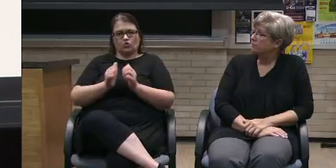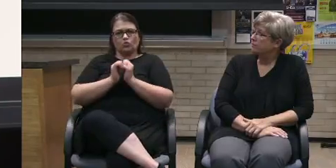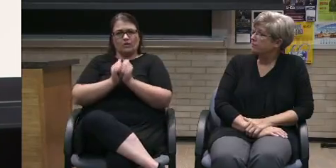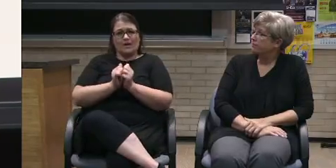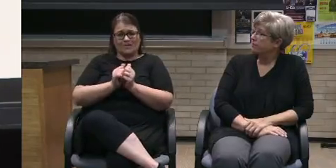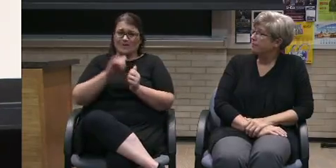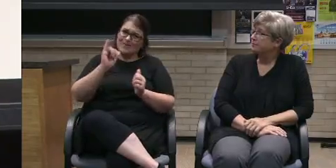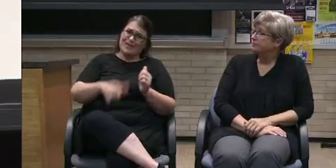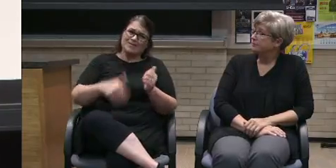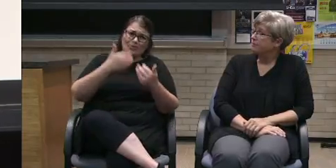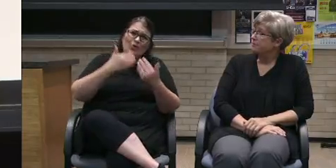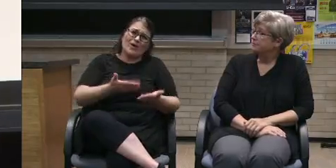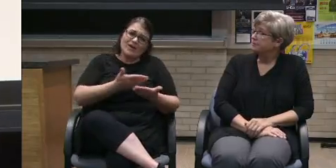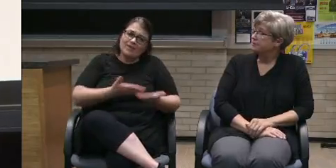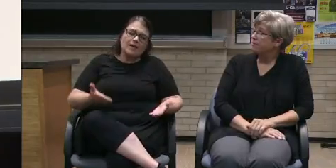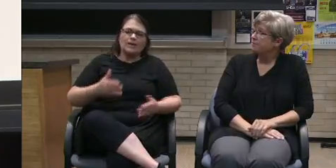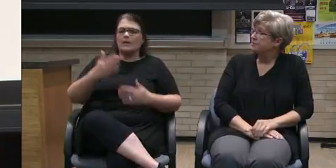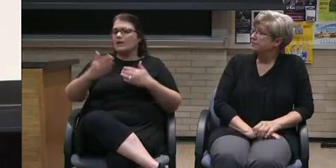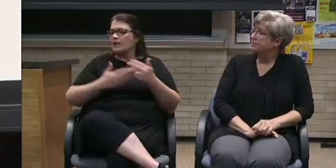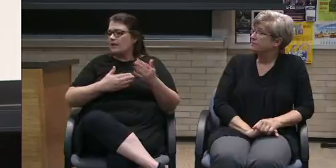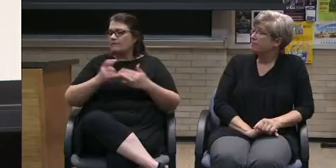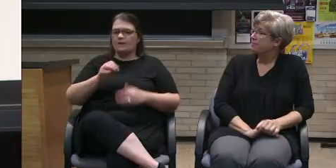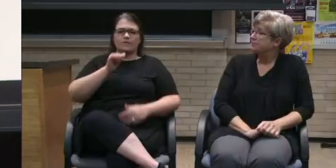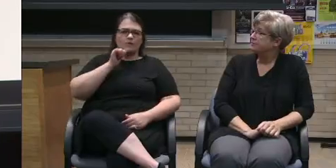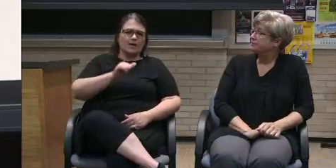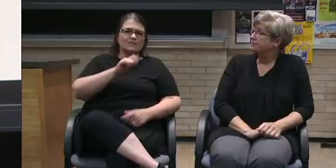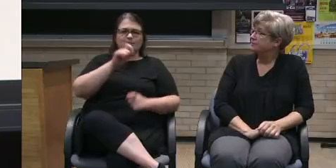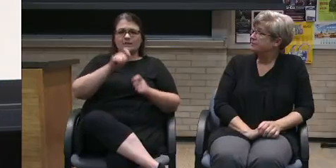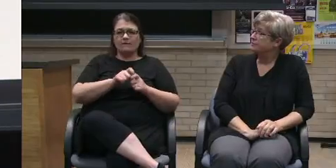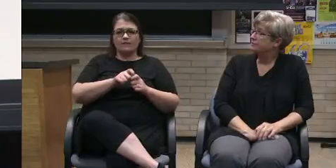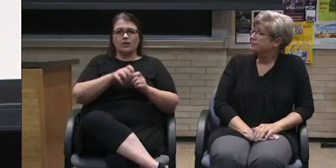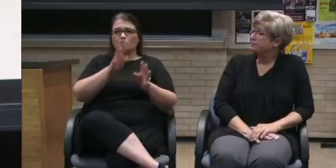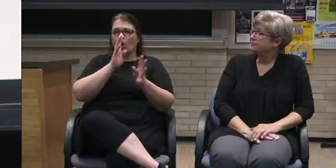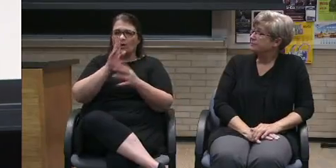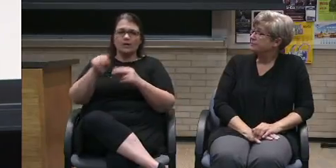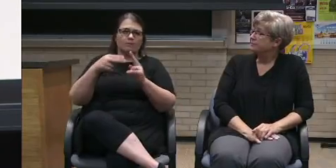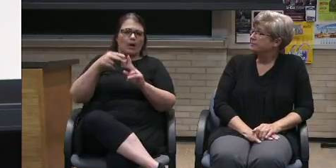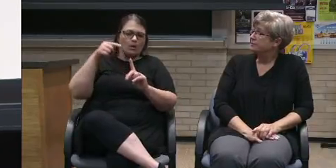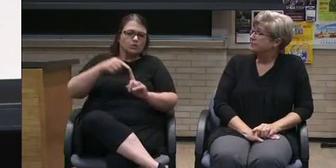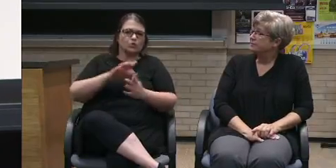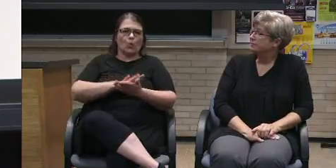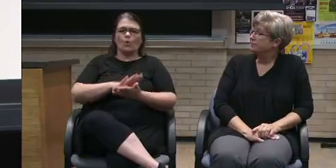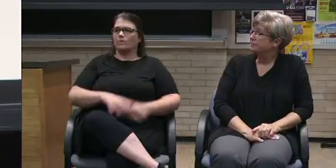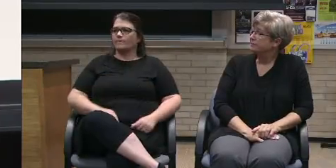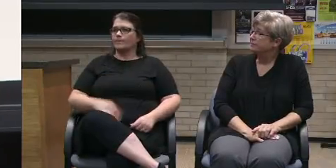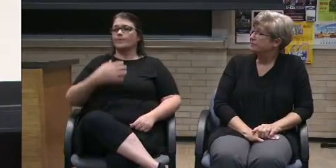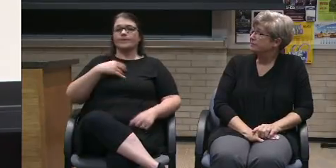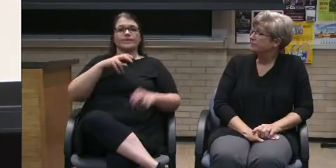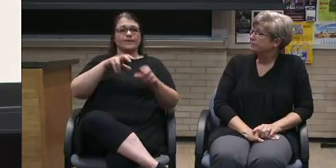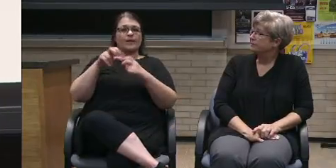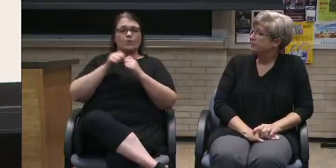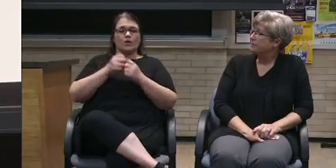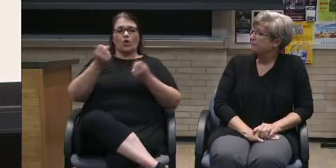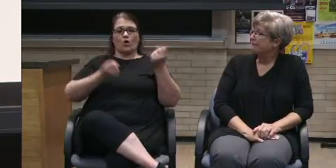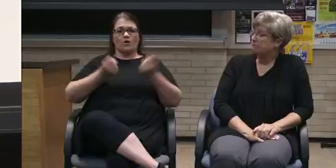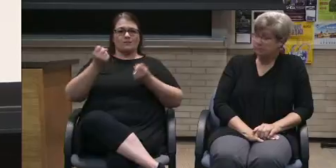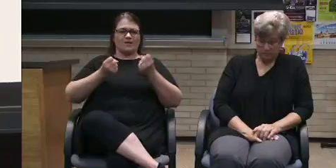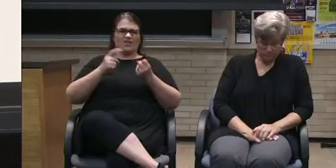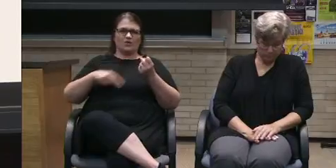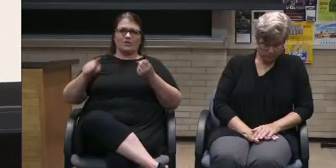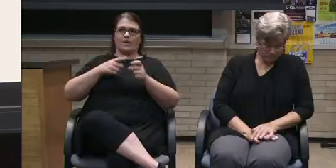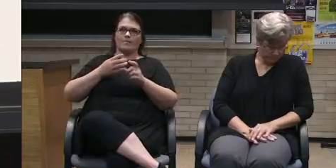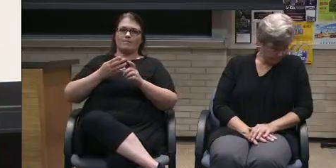thing. Even if they're not specifically talking about it. I sat with the automotive folks and I was talking to the main faculty member, and he was talking